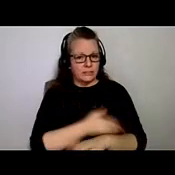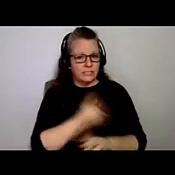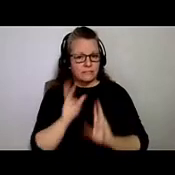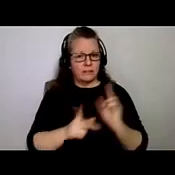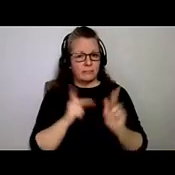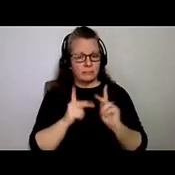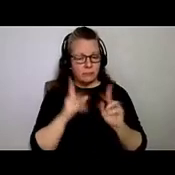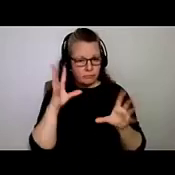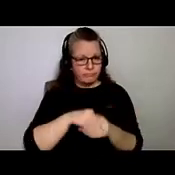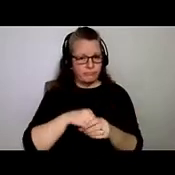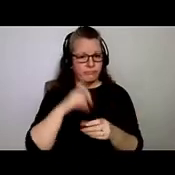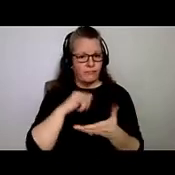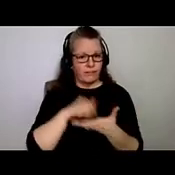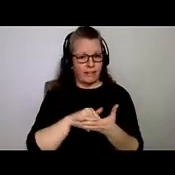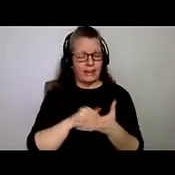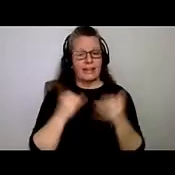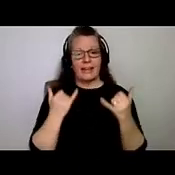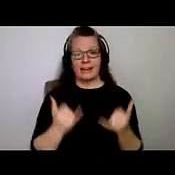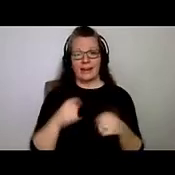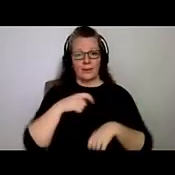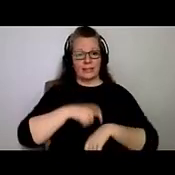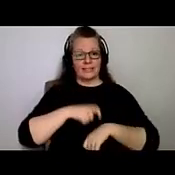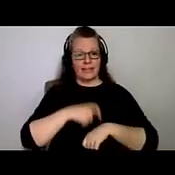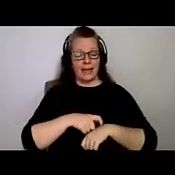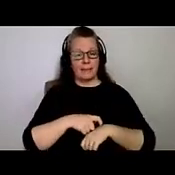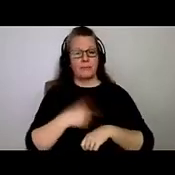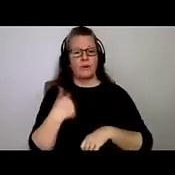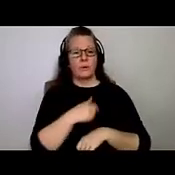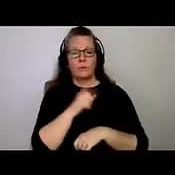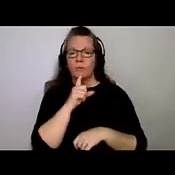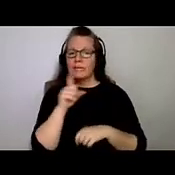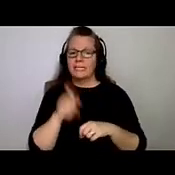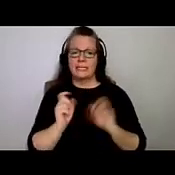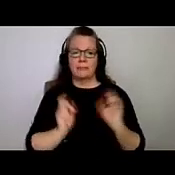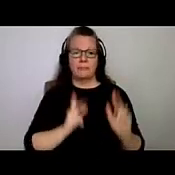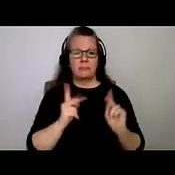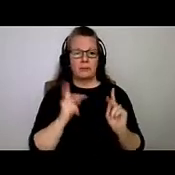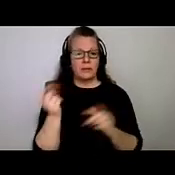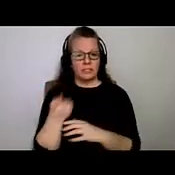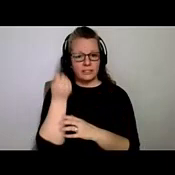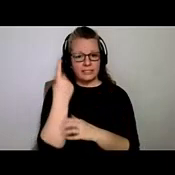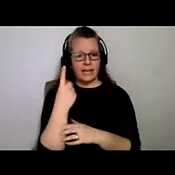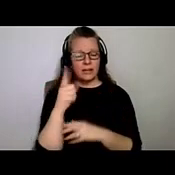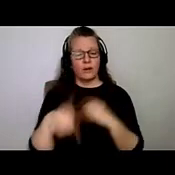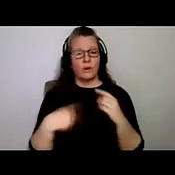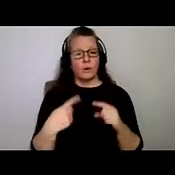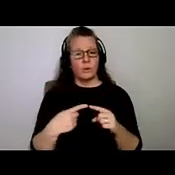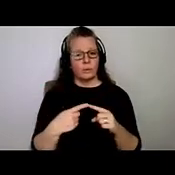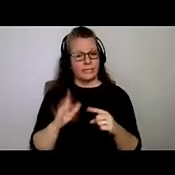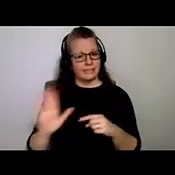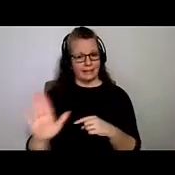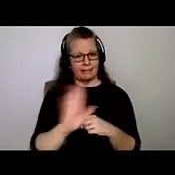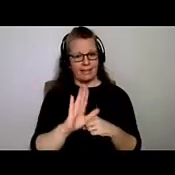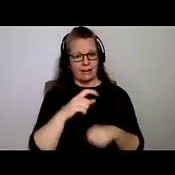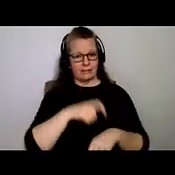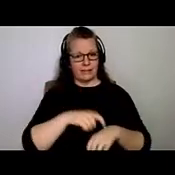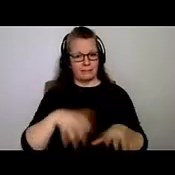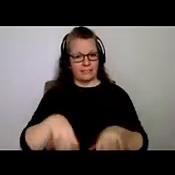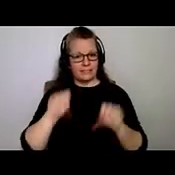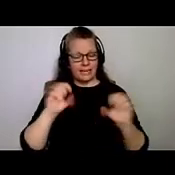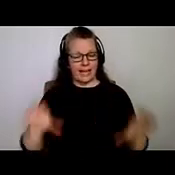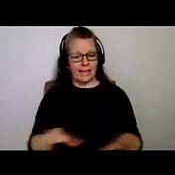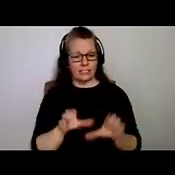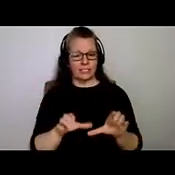that. And now we're at that point in time when we really need folks to understand when it is their time to take action, what they need to